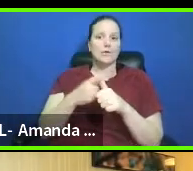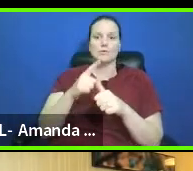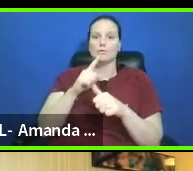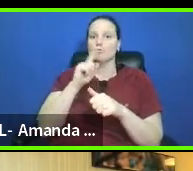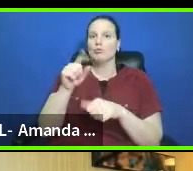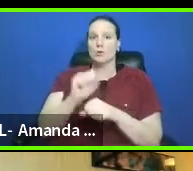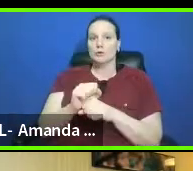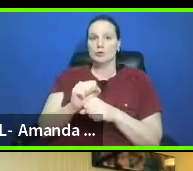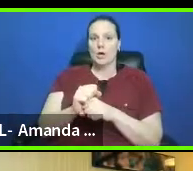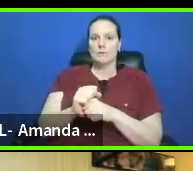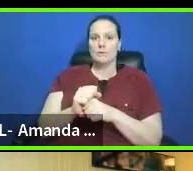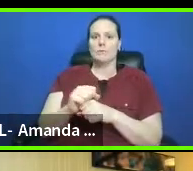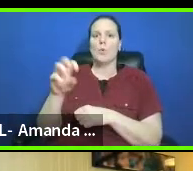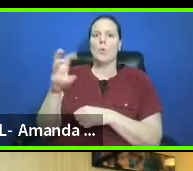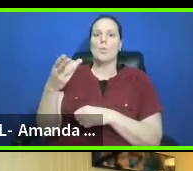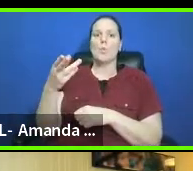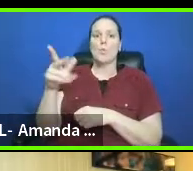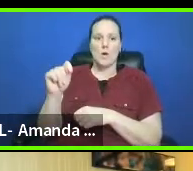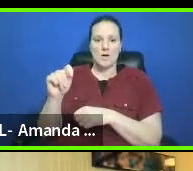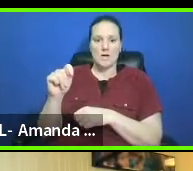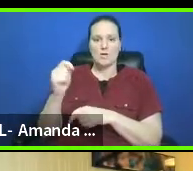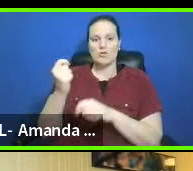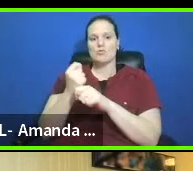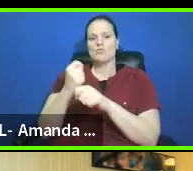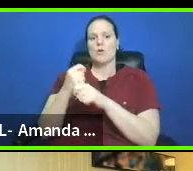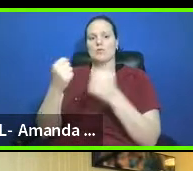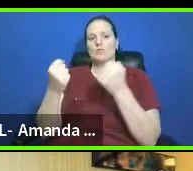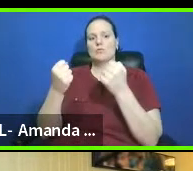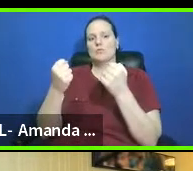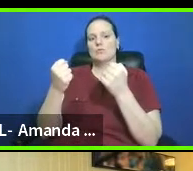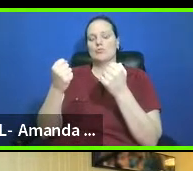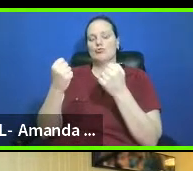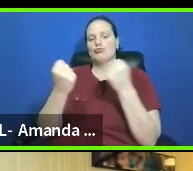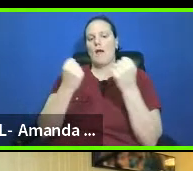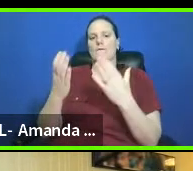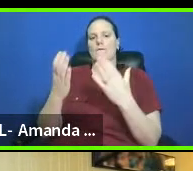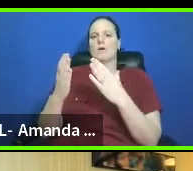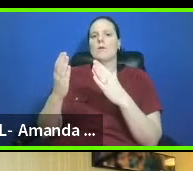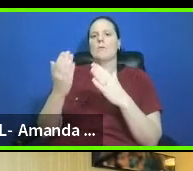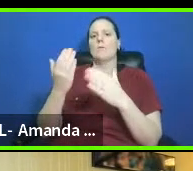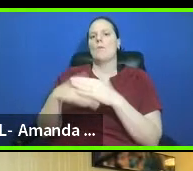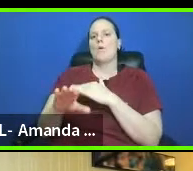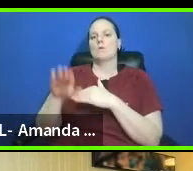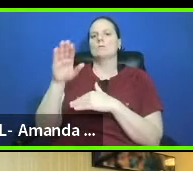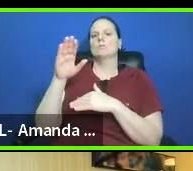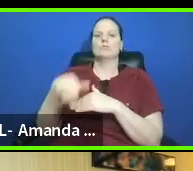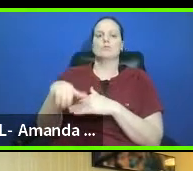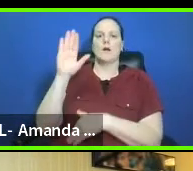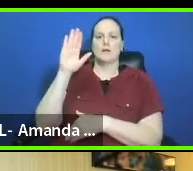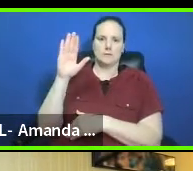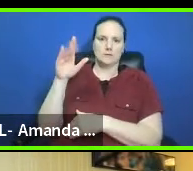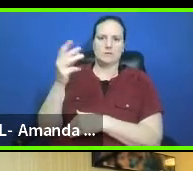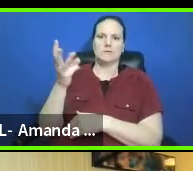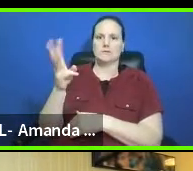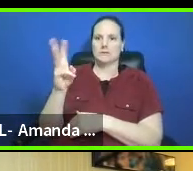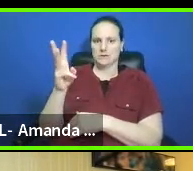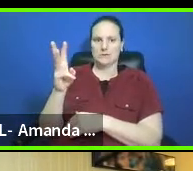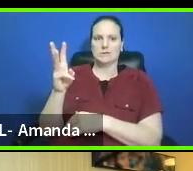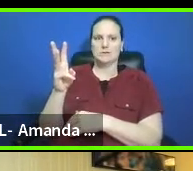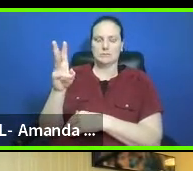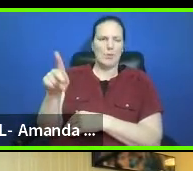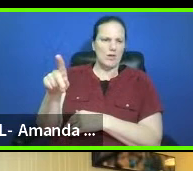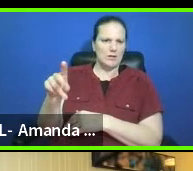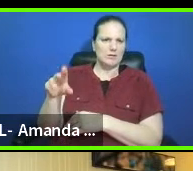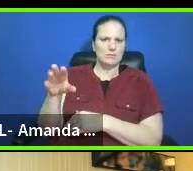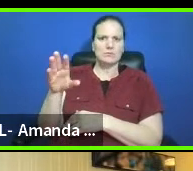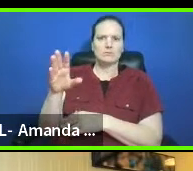a wheat truck driver. I was born and raised in Portland, but I got a job at 16 driving a wheat truck in Dufur,